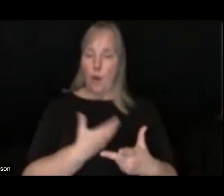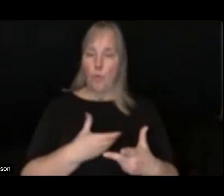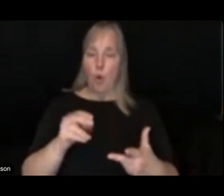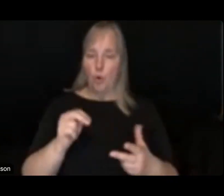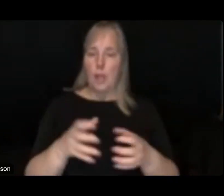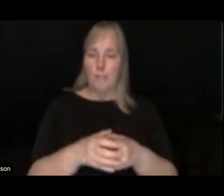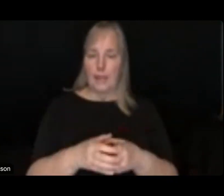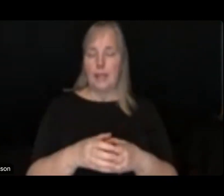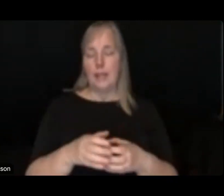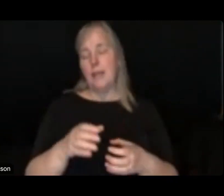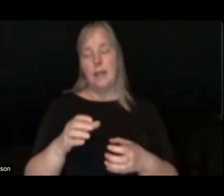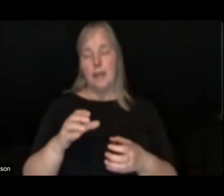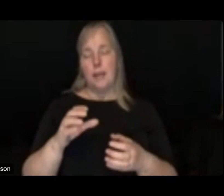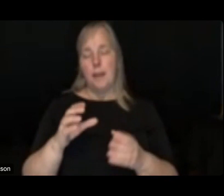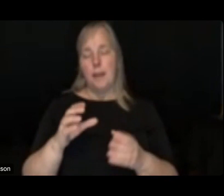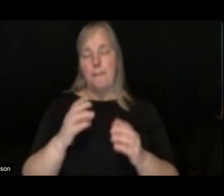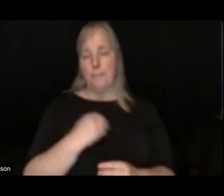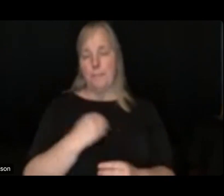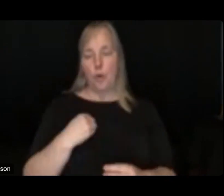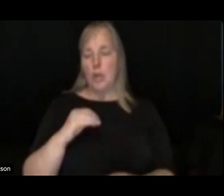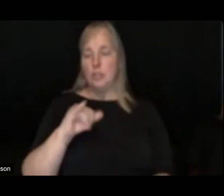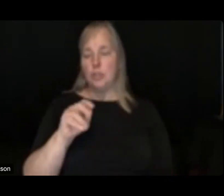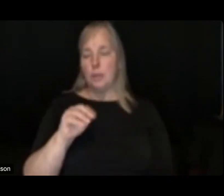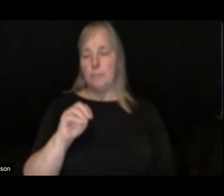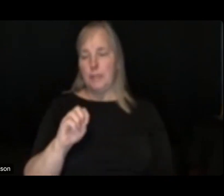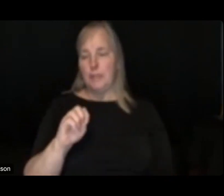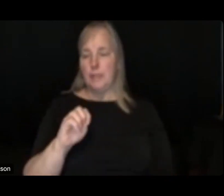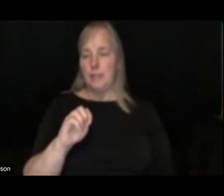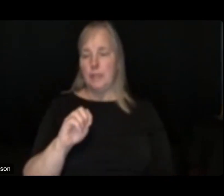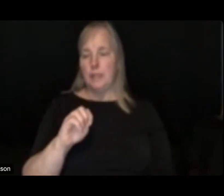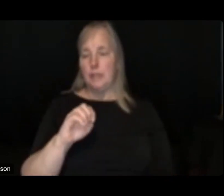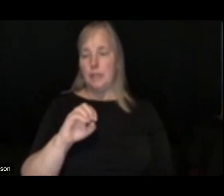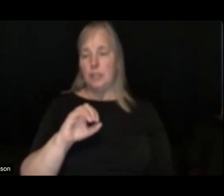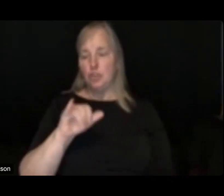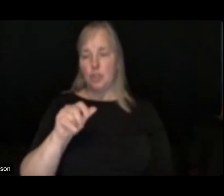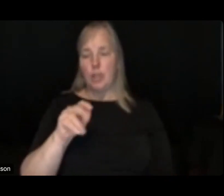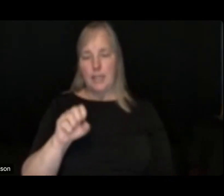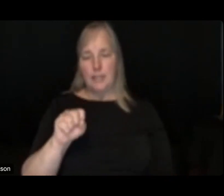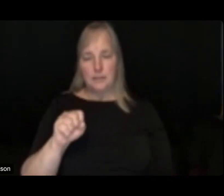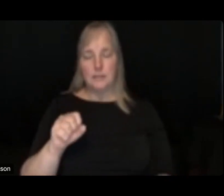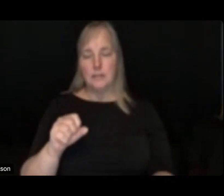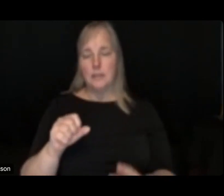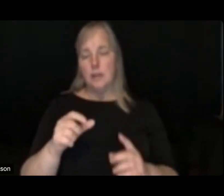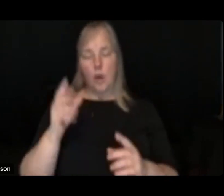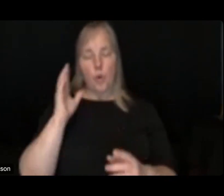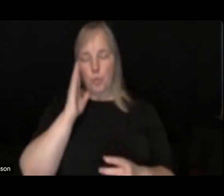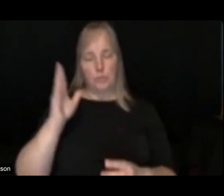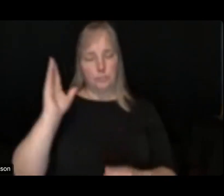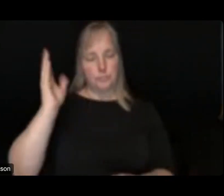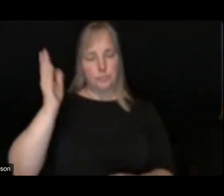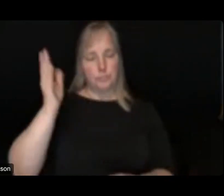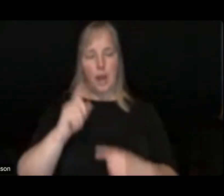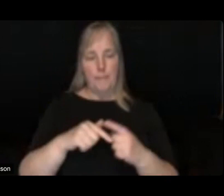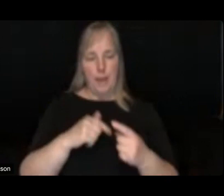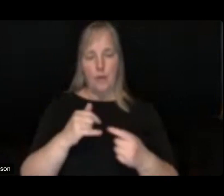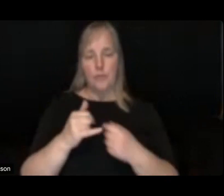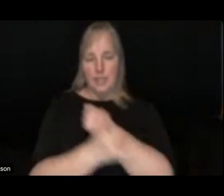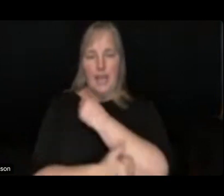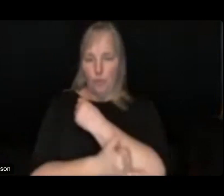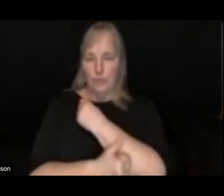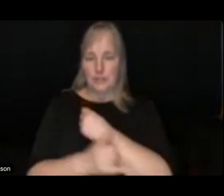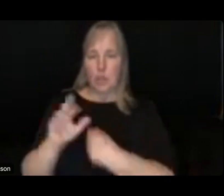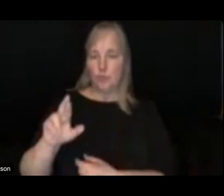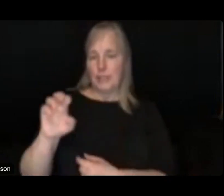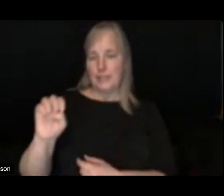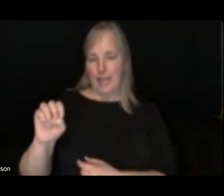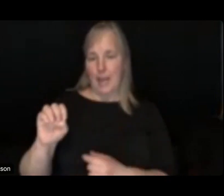Jennings from the local Realtors Association will do a presentation about the county's real estate market. I know a